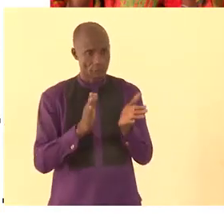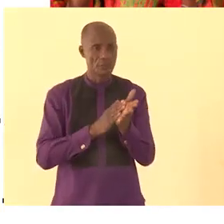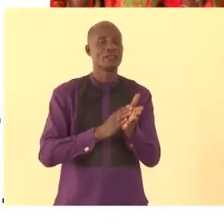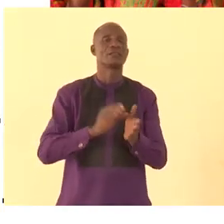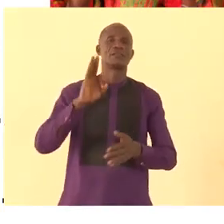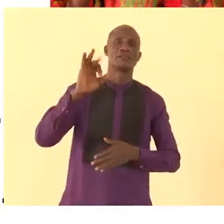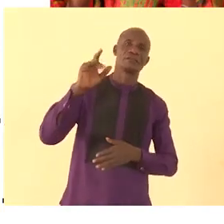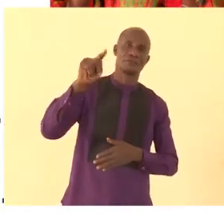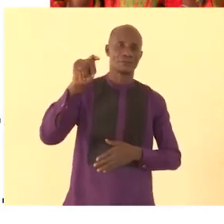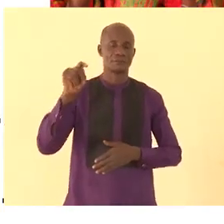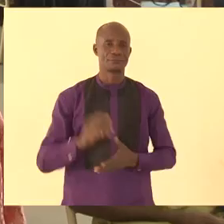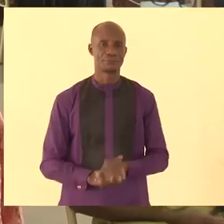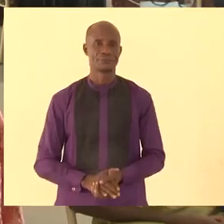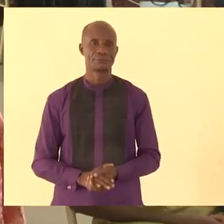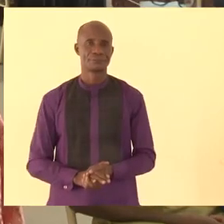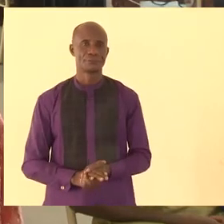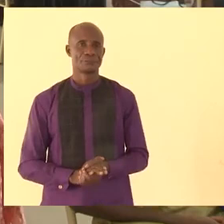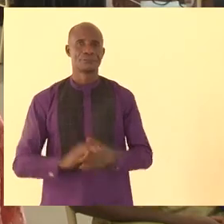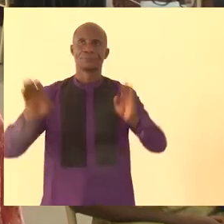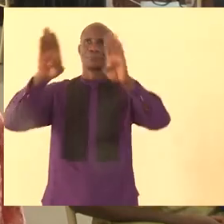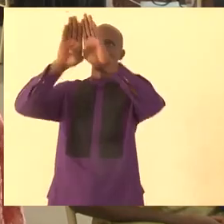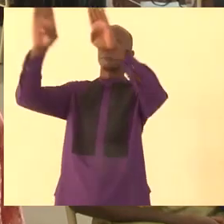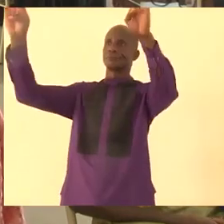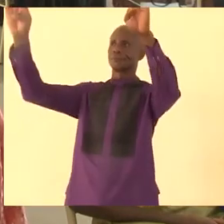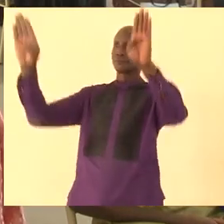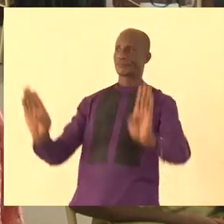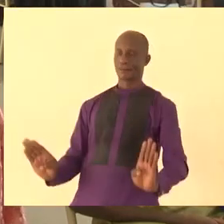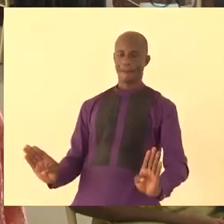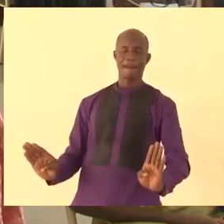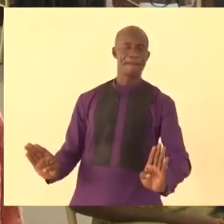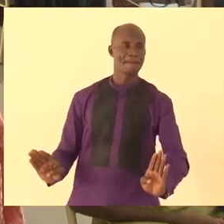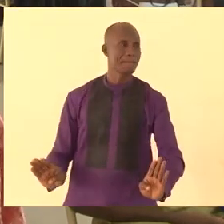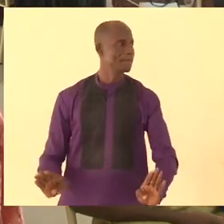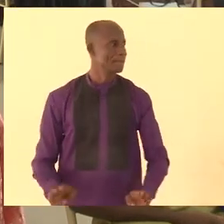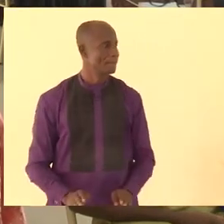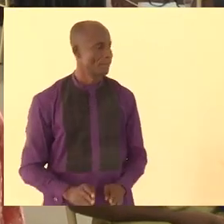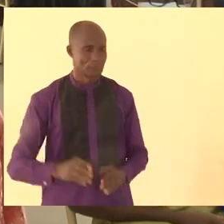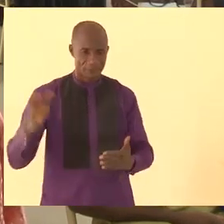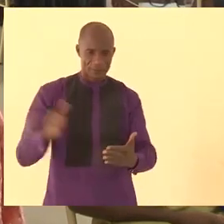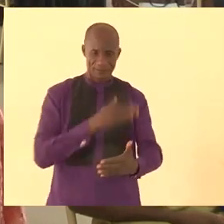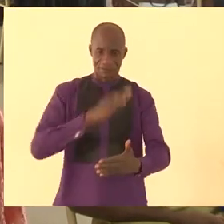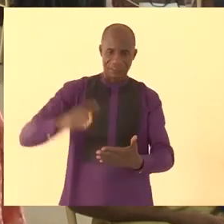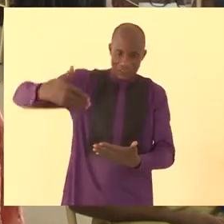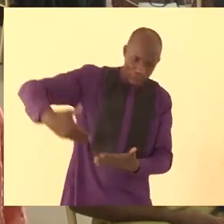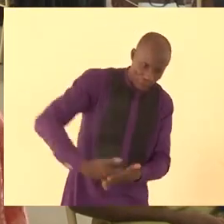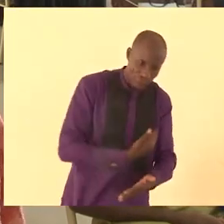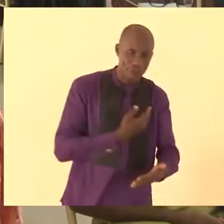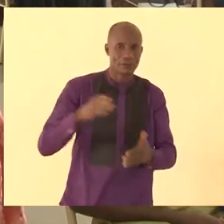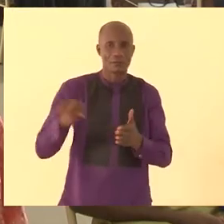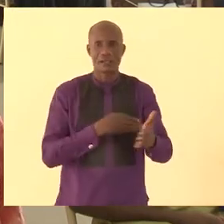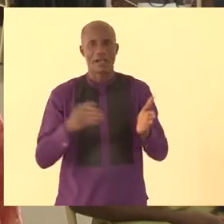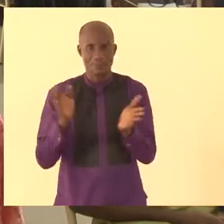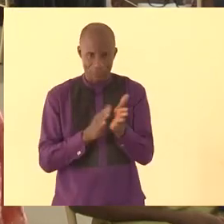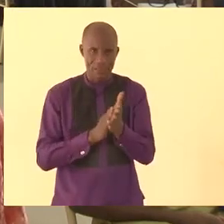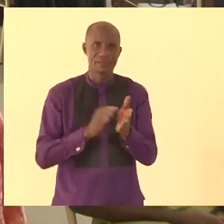for loyal hearts. Sing unto the Lord a new song, for praise